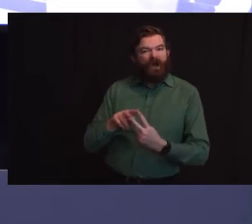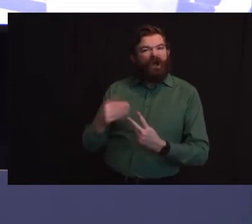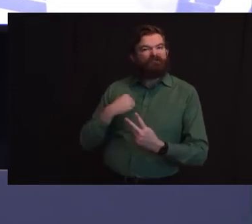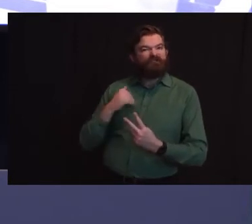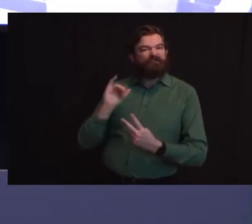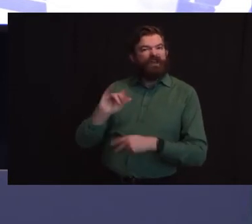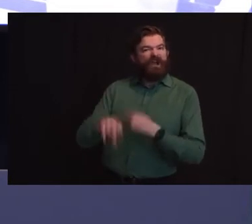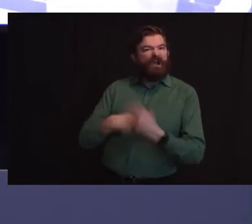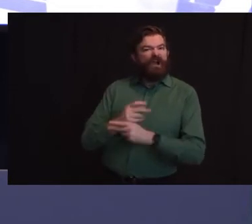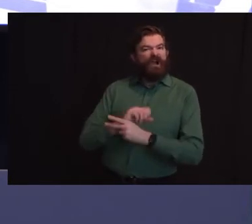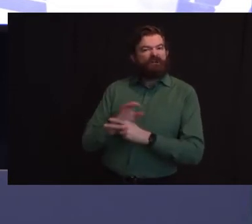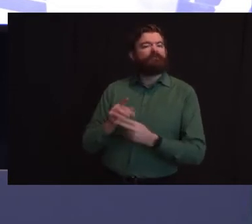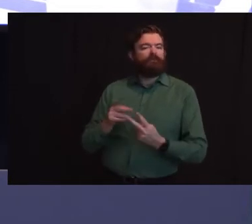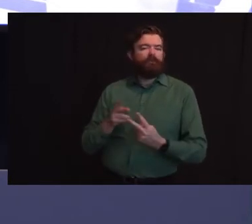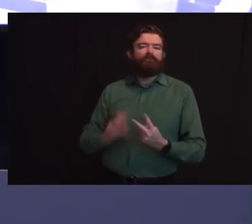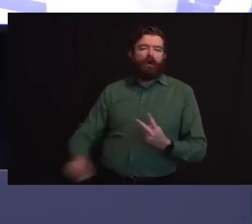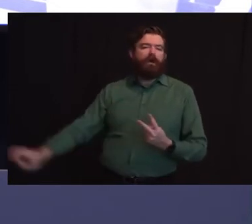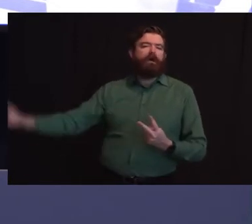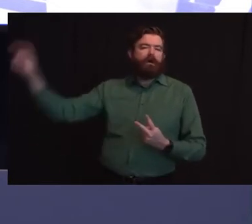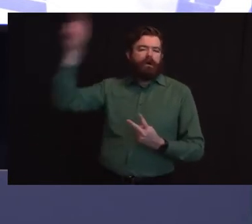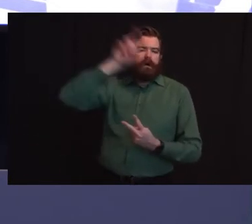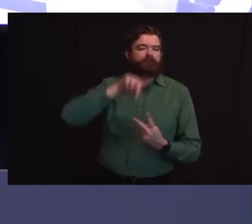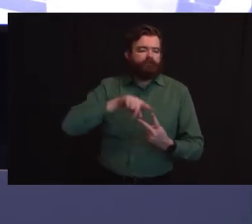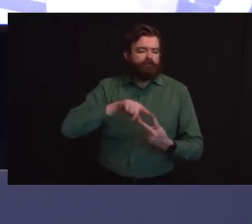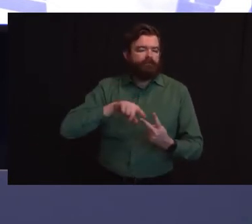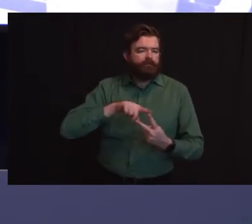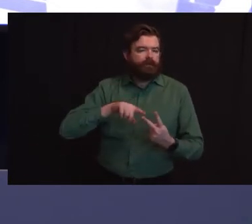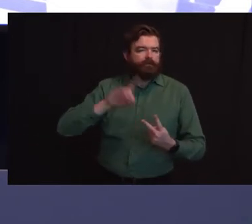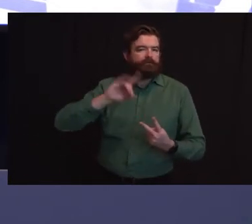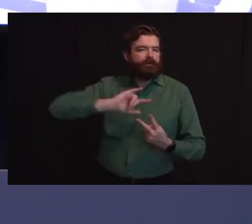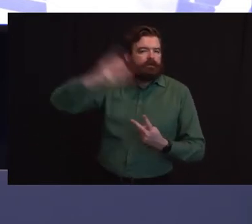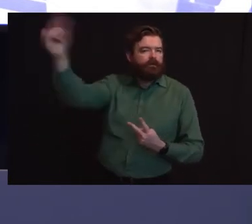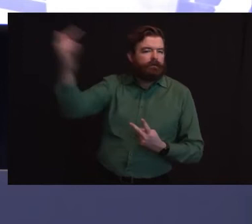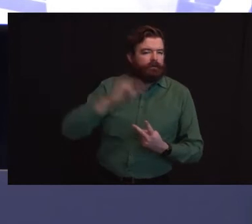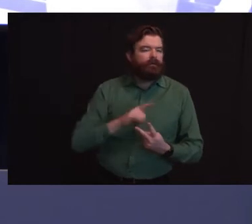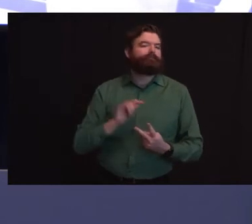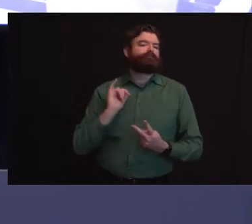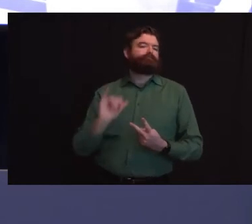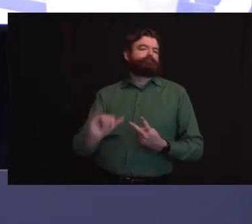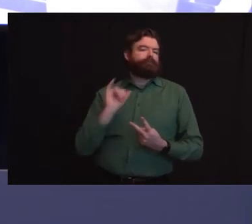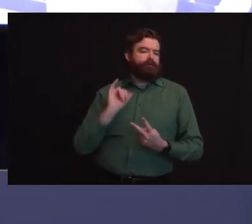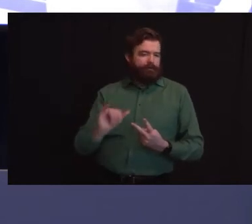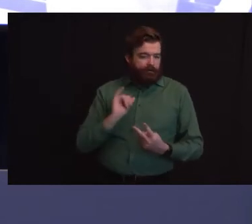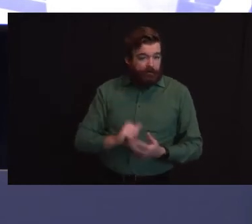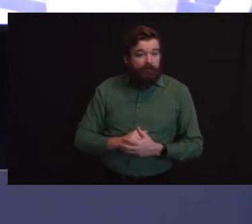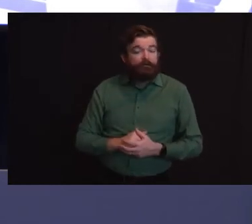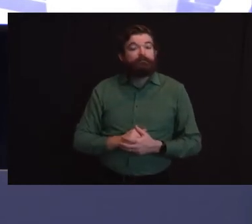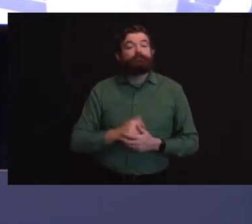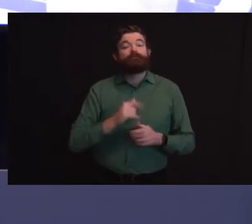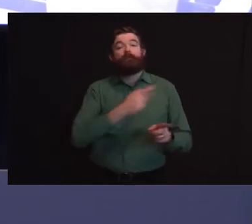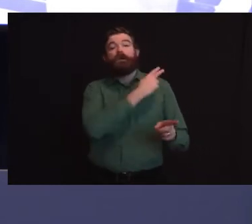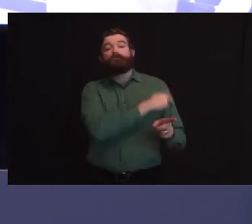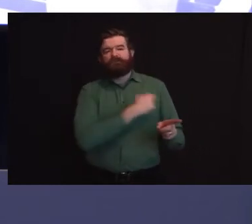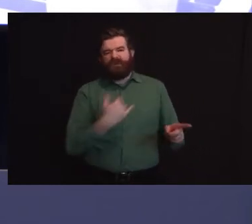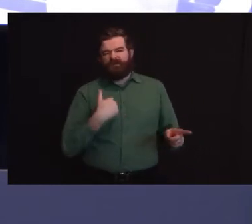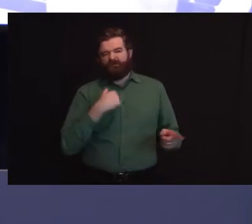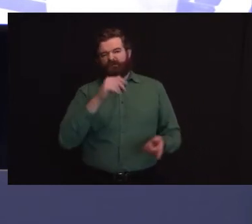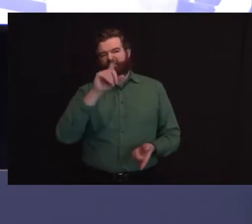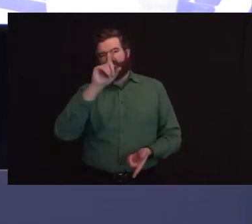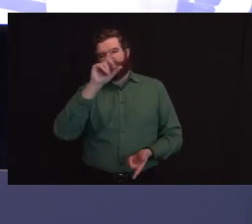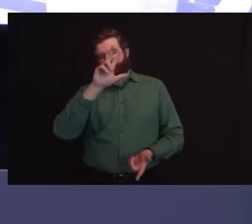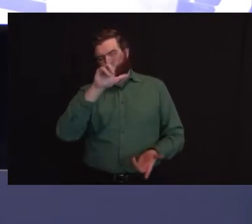Moving on to the department's daily report, as the governor shared, our hospitals reported 3,116 hospitalizations